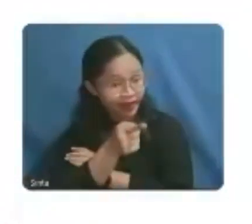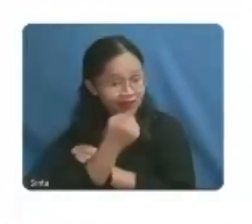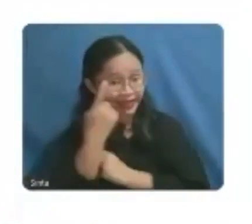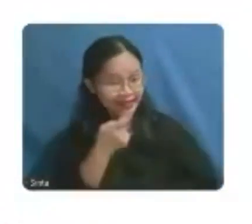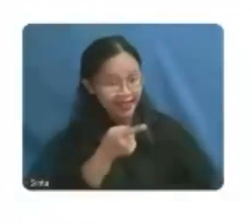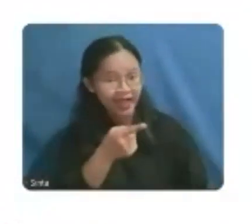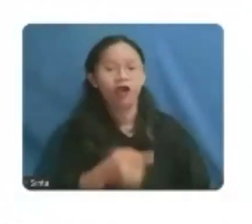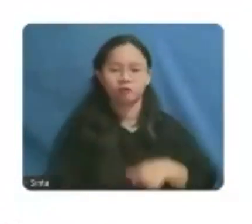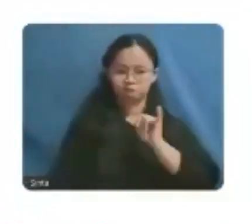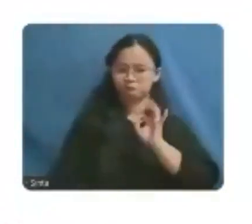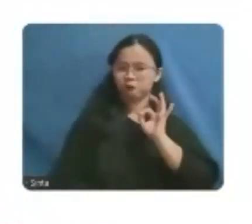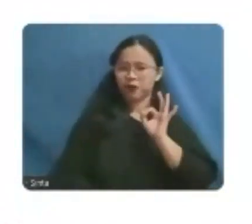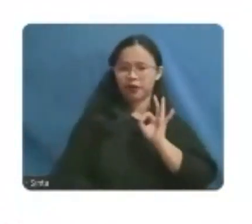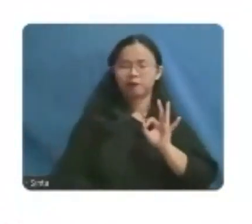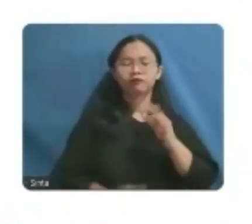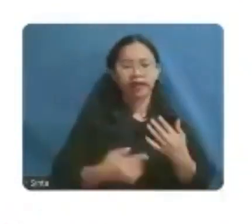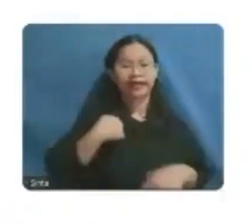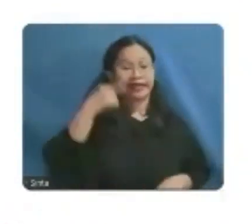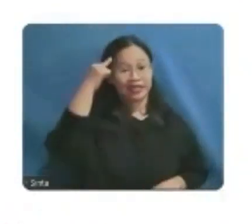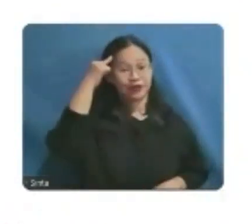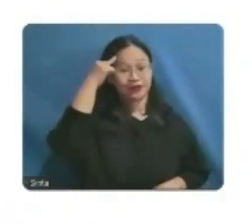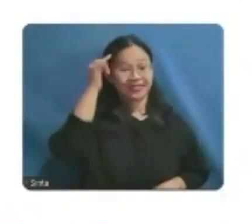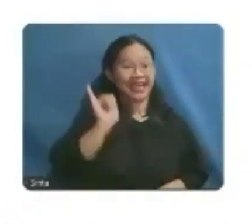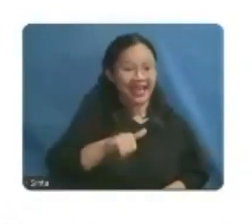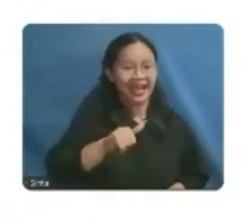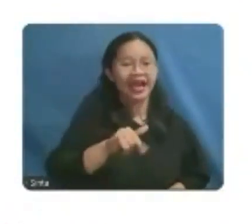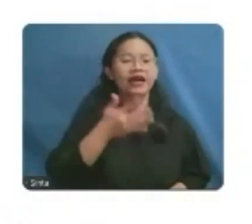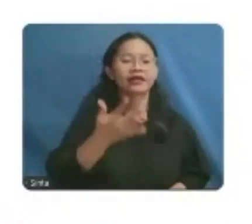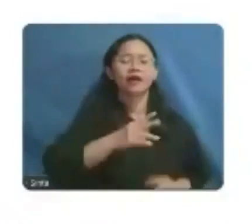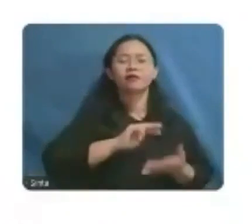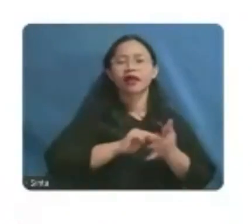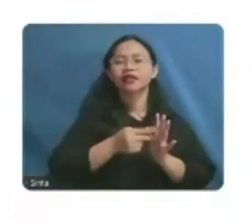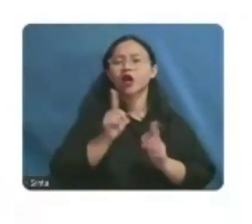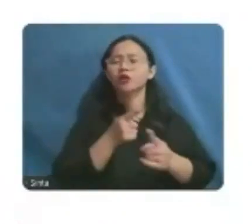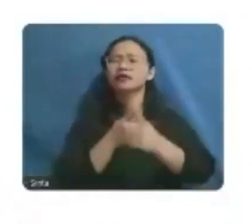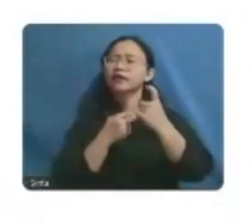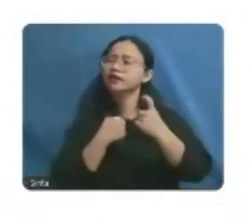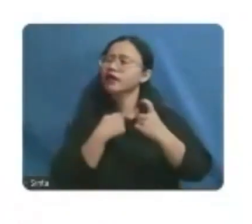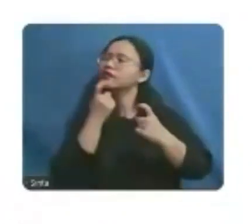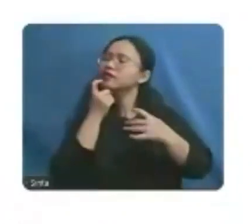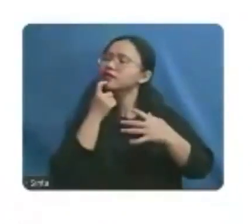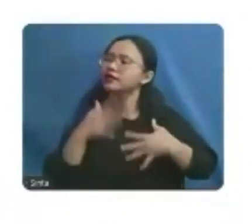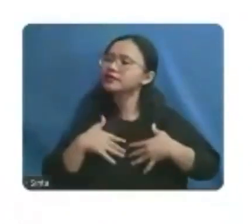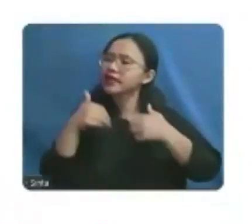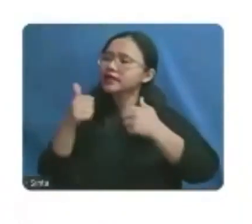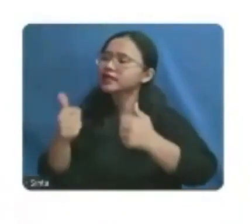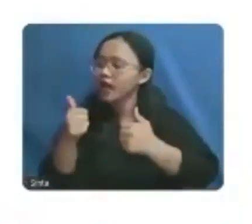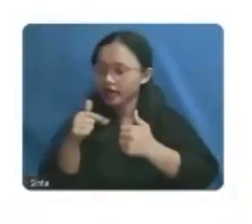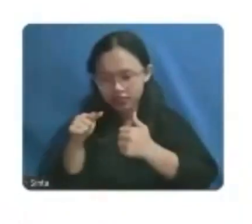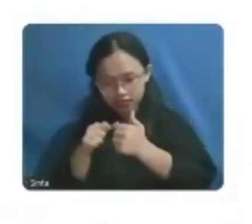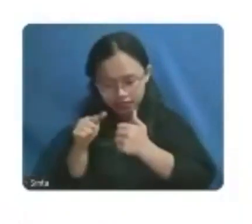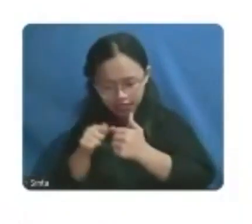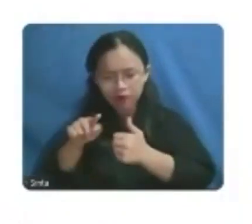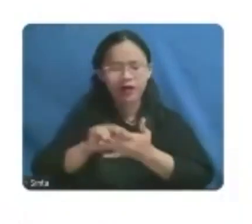assume that that's what we mean. Well, I mean, it kind of depends when we do our health